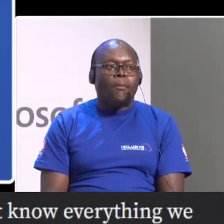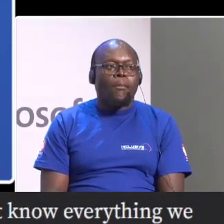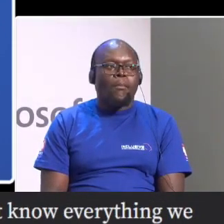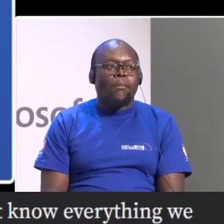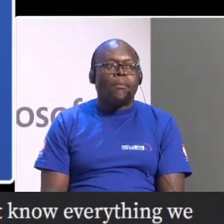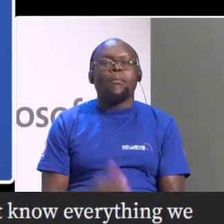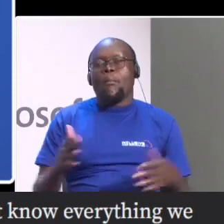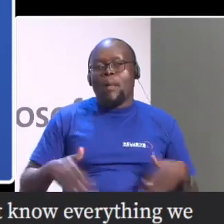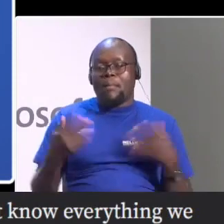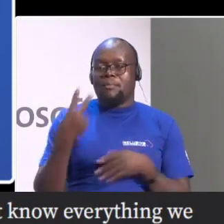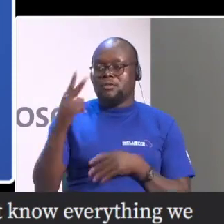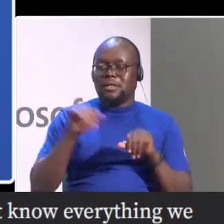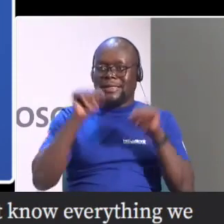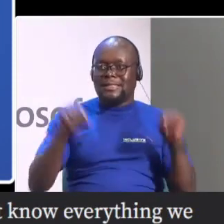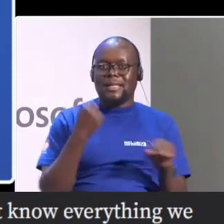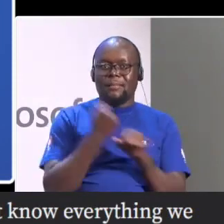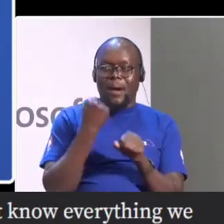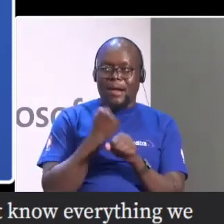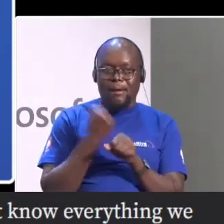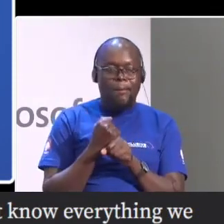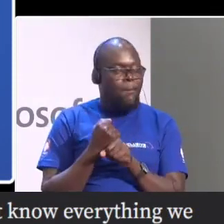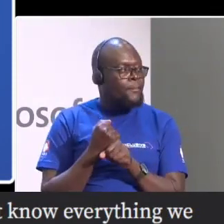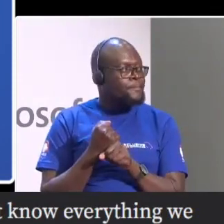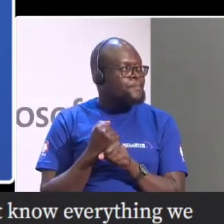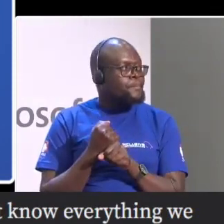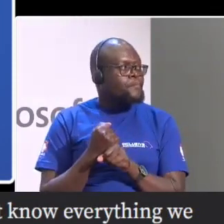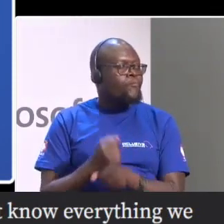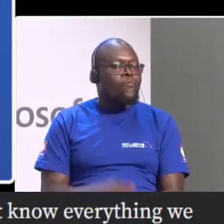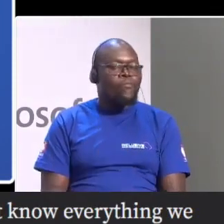So I'm glad to see the system's working.